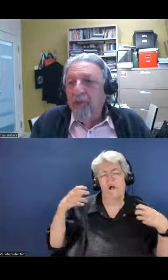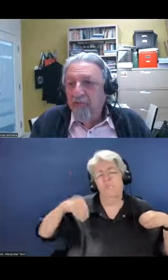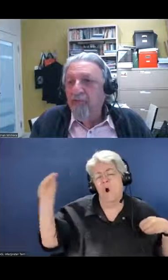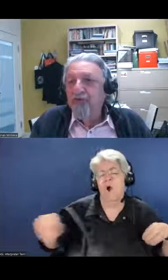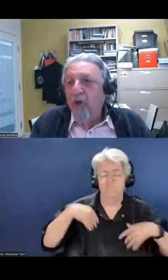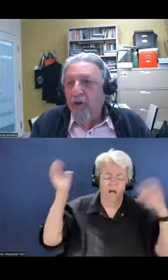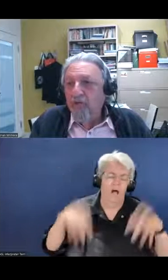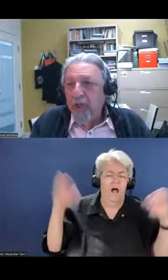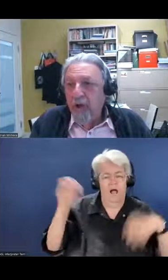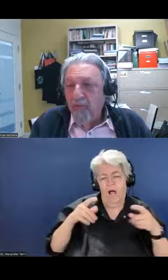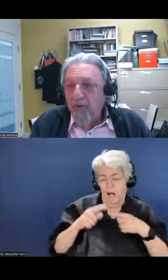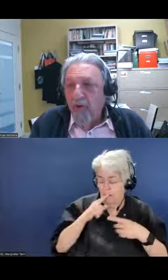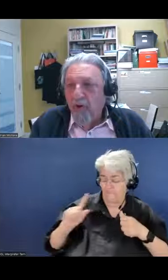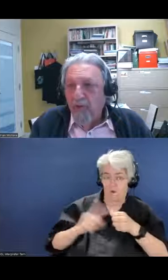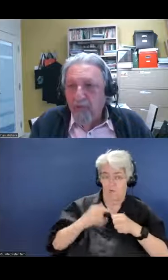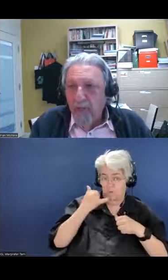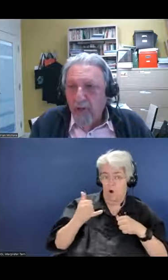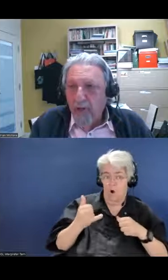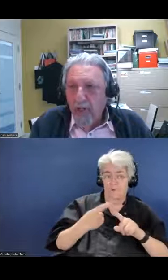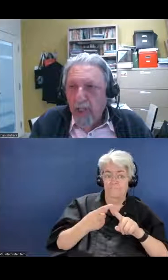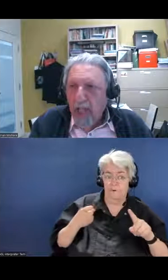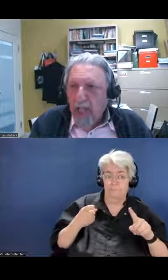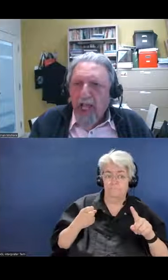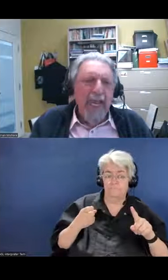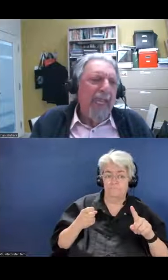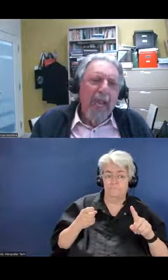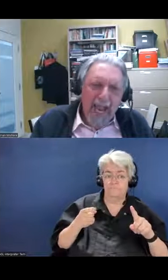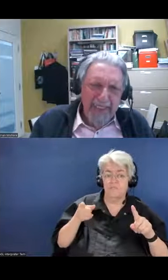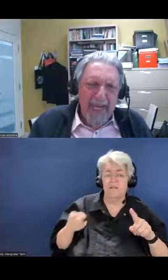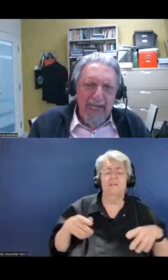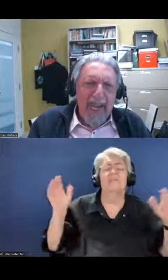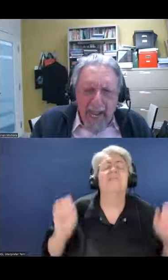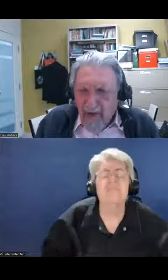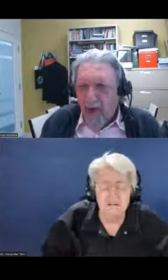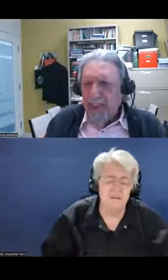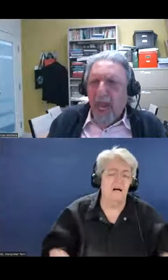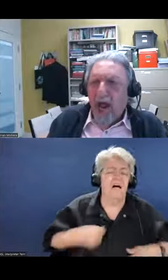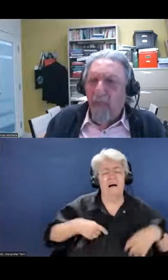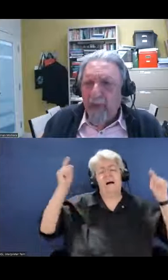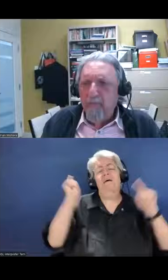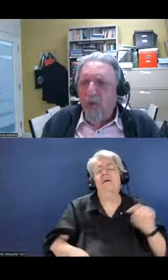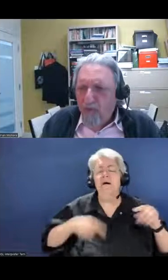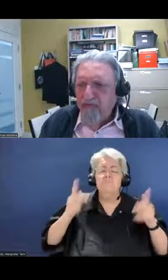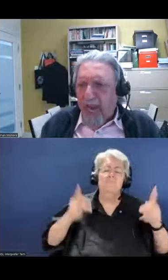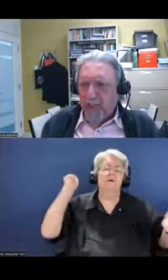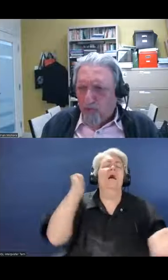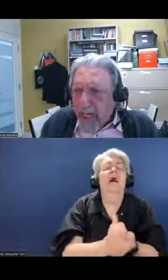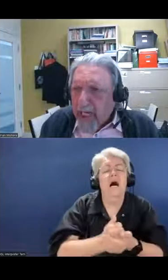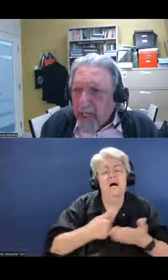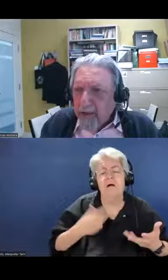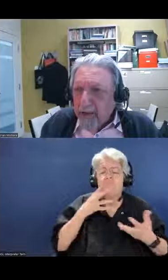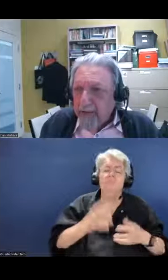One of the first calls we got was a call from her, can't get anyone to help me move